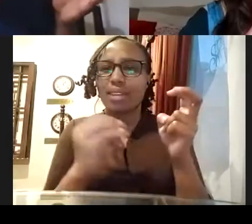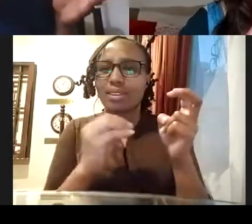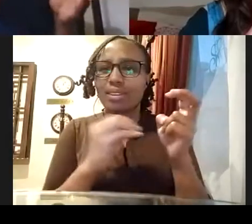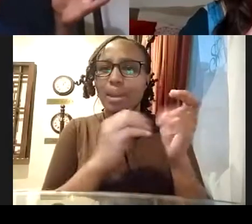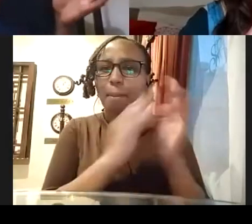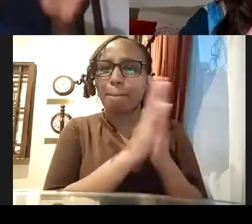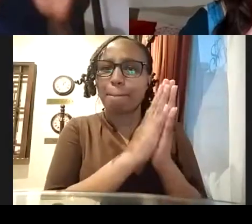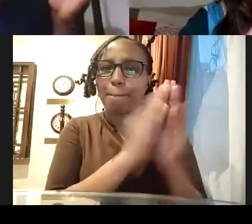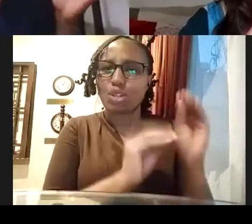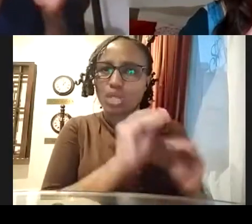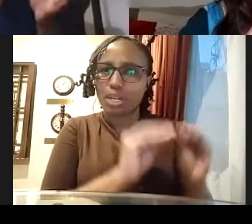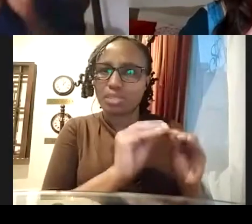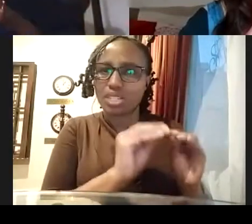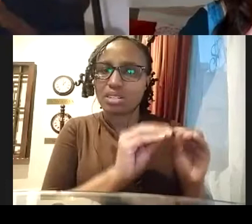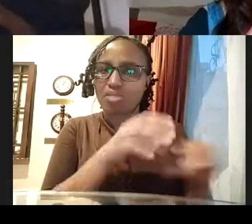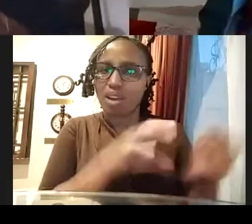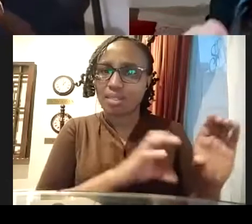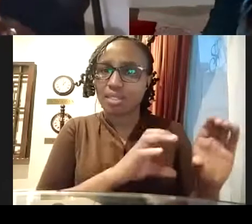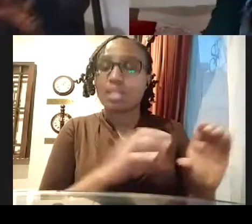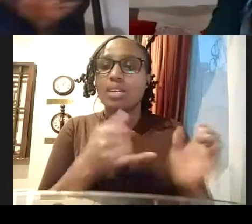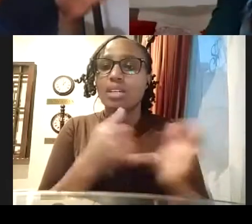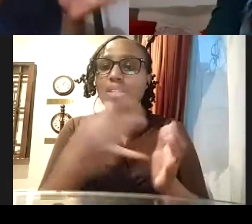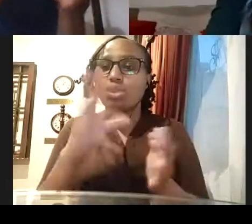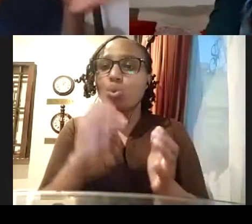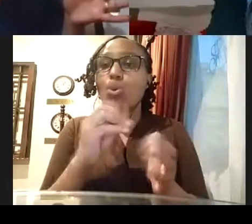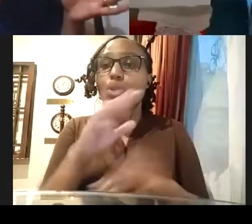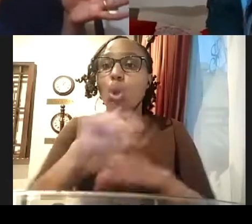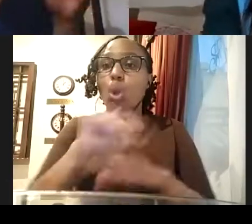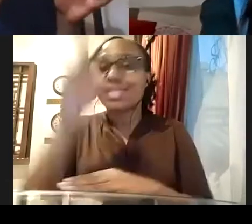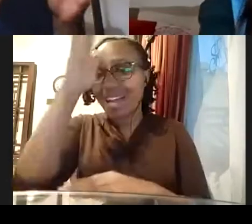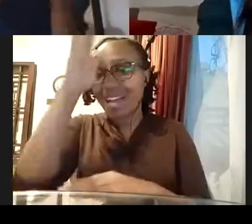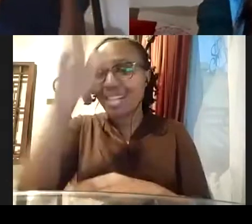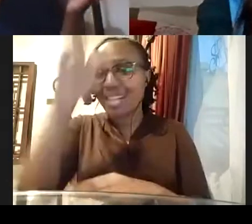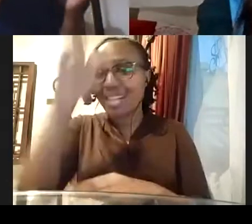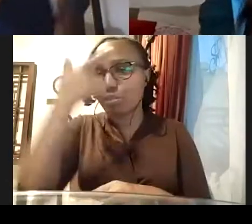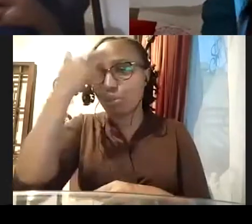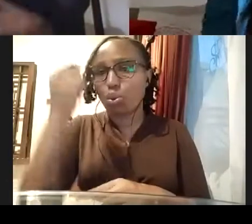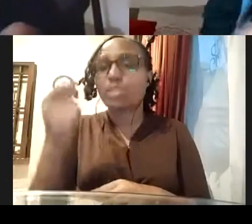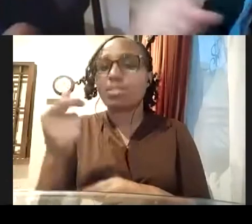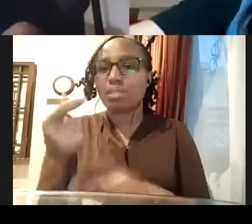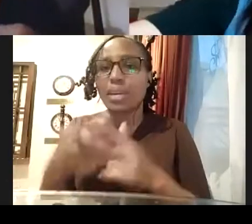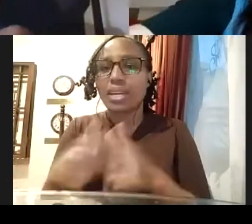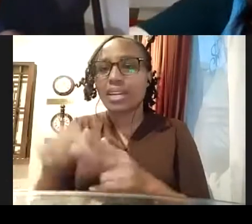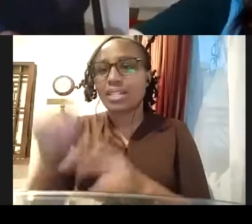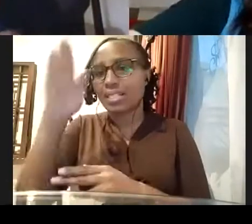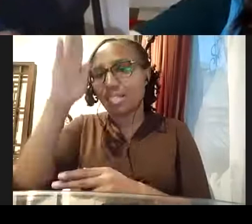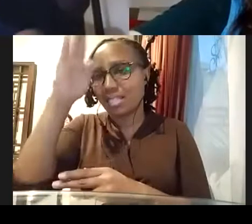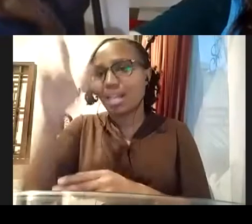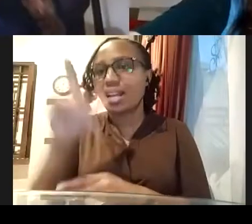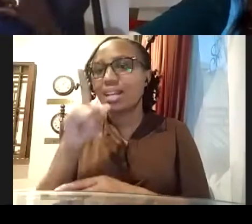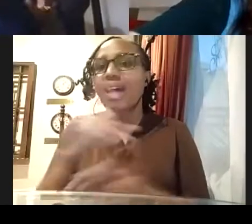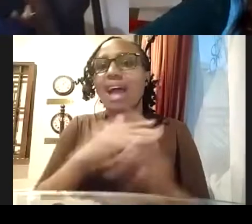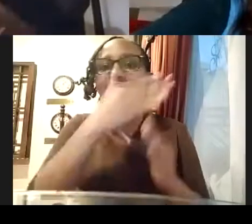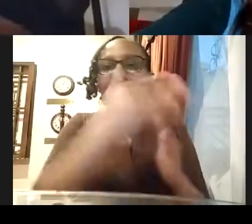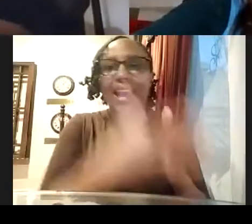had a potential name of it. It was potentially called Sunday Lunch, because the book begins on a Sunday at lunch, as you've just heard, and ends on Sunday with